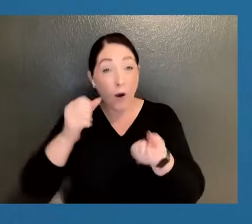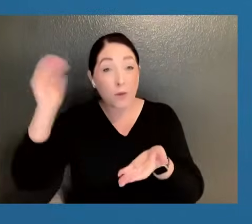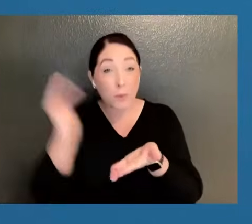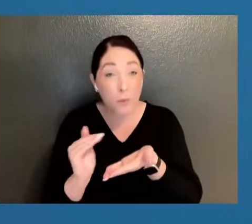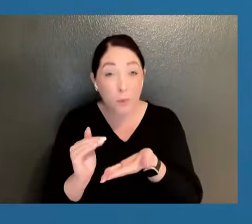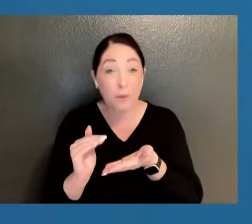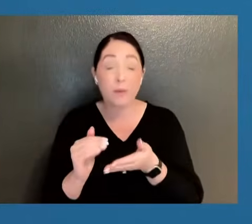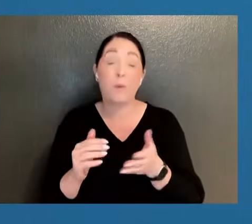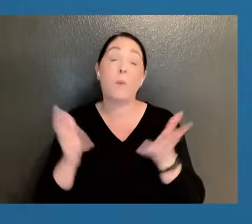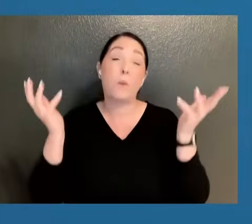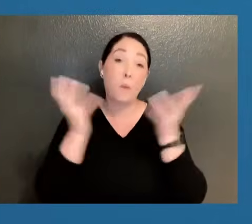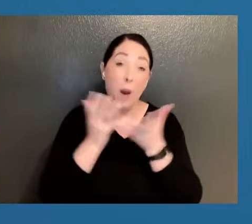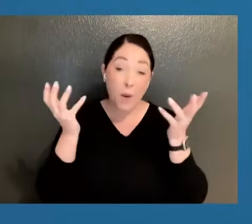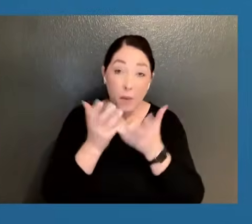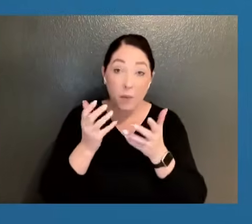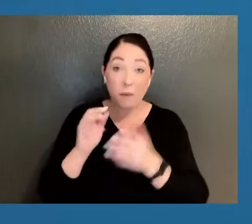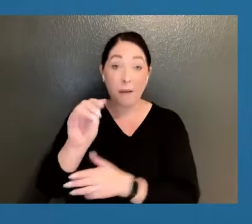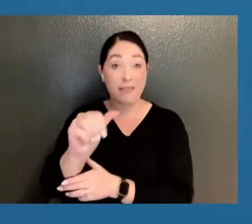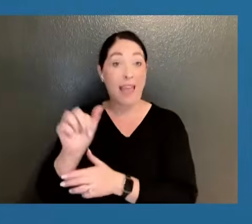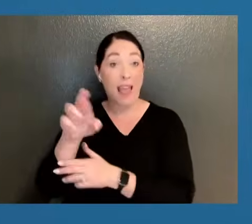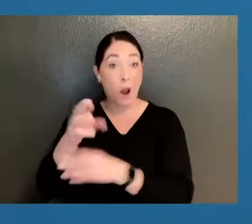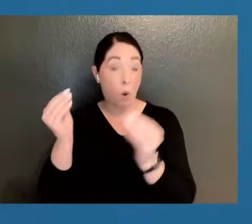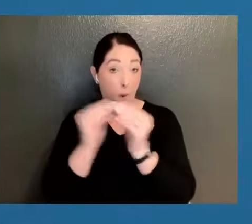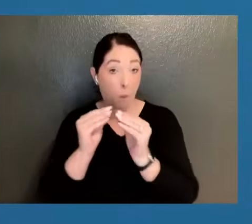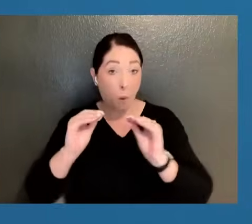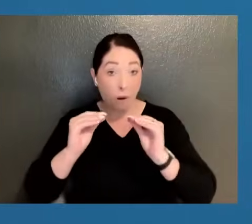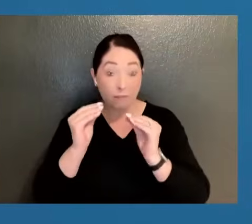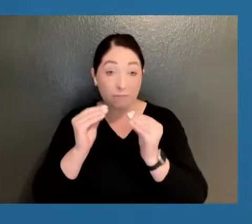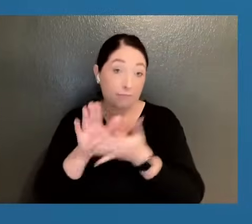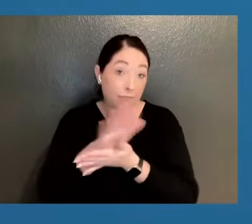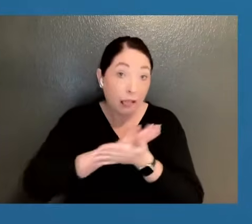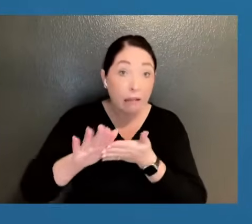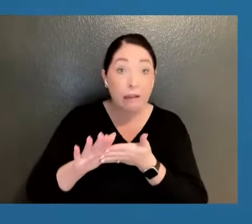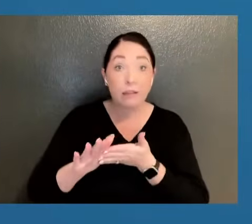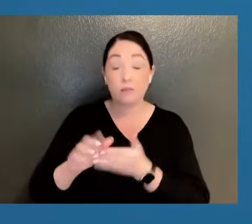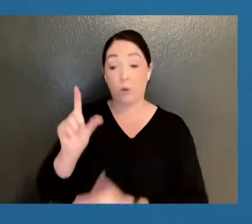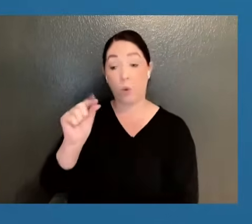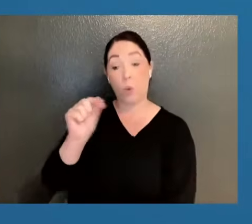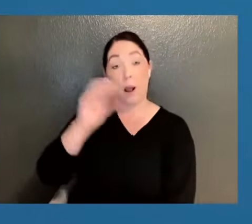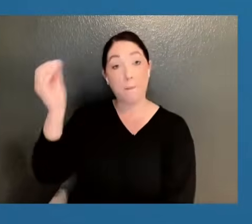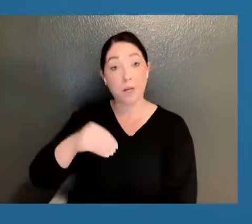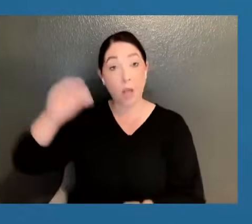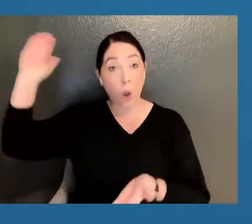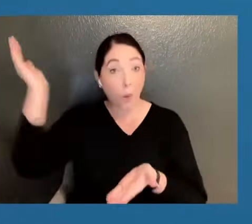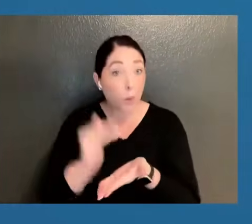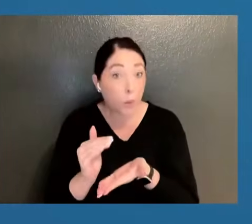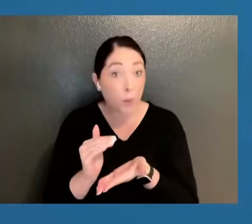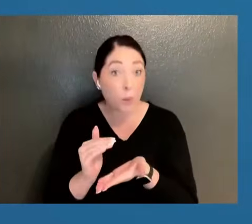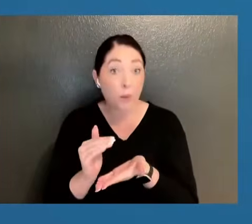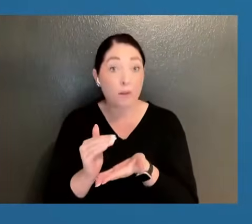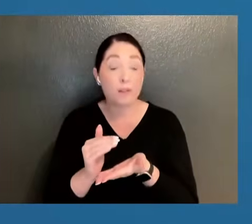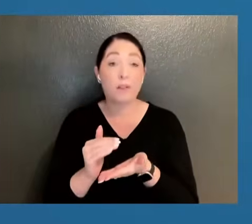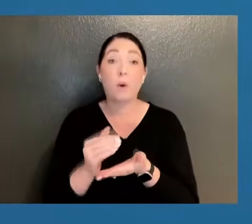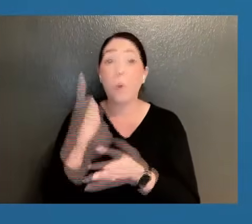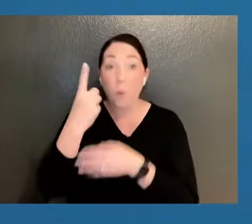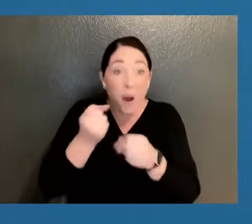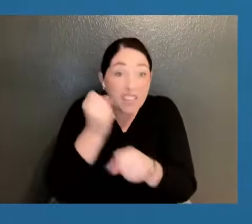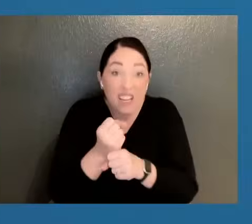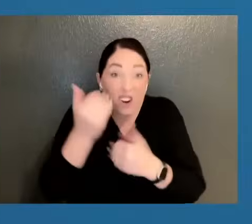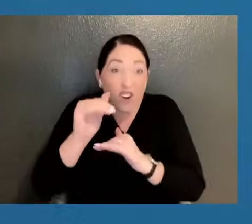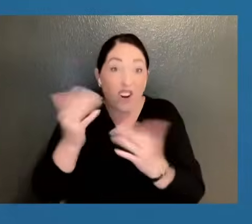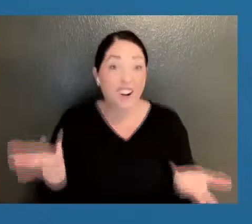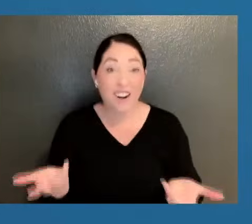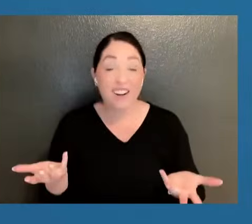And the air is cleaner. Pollution is down more than 20% in 1 year. People with asthma